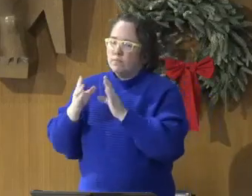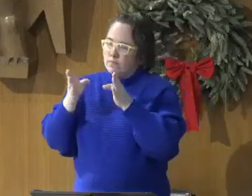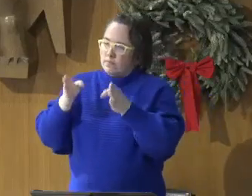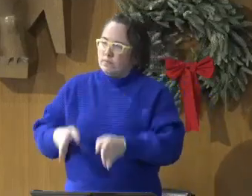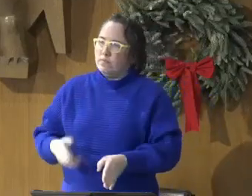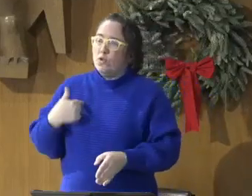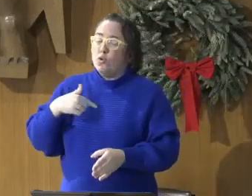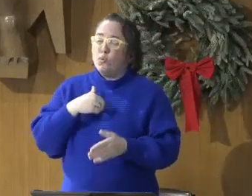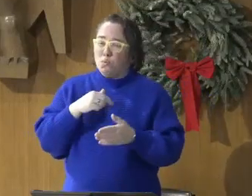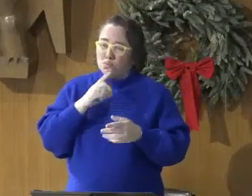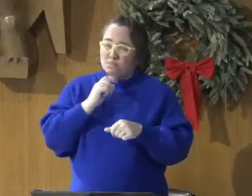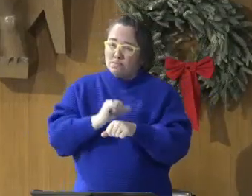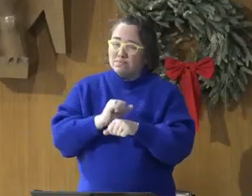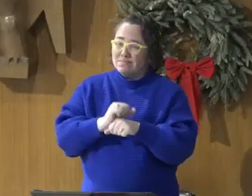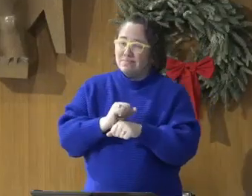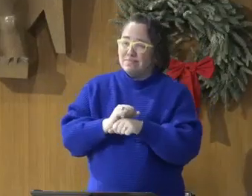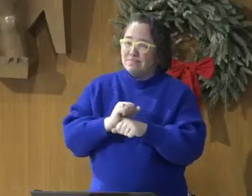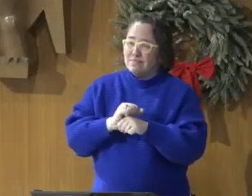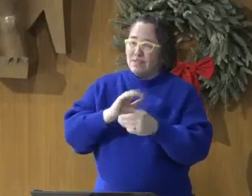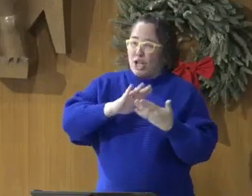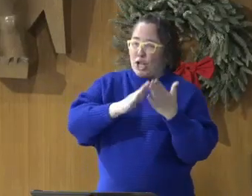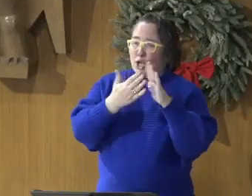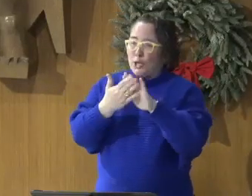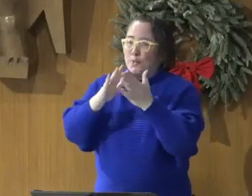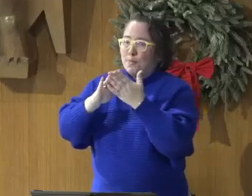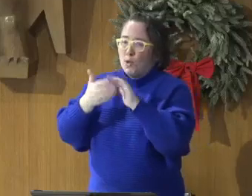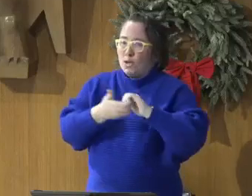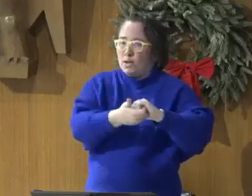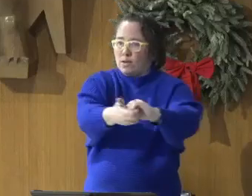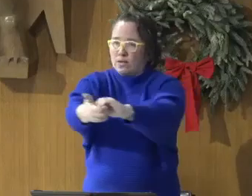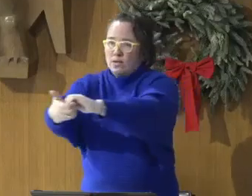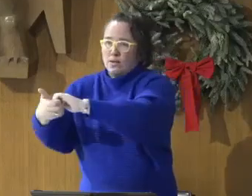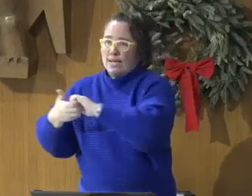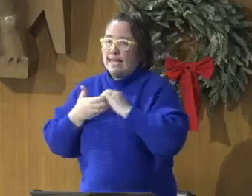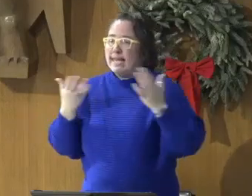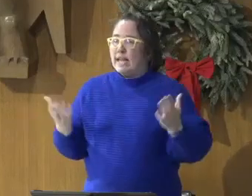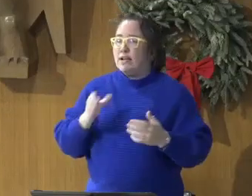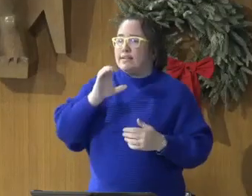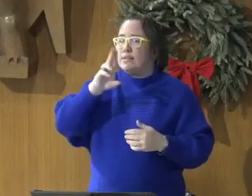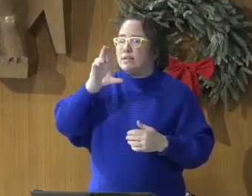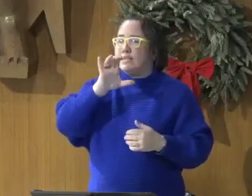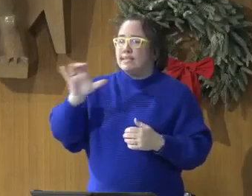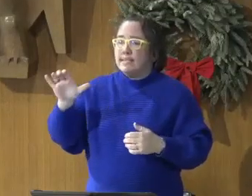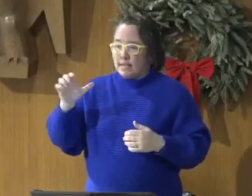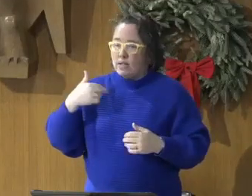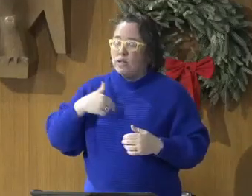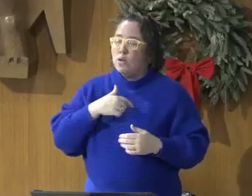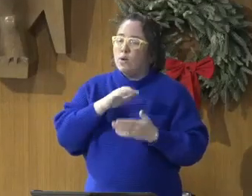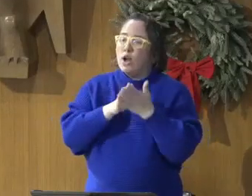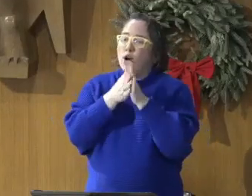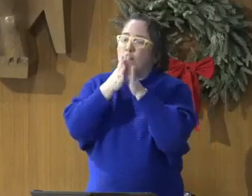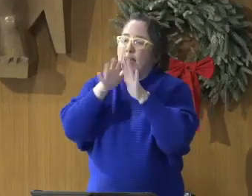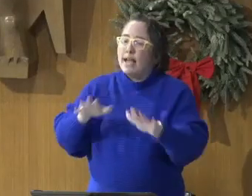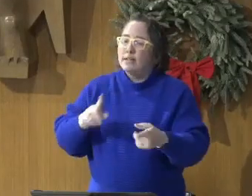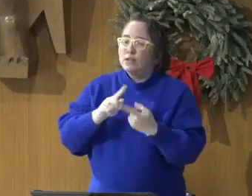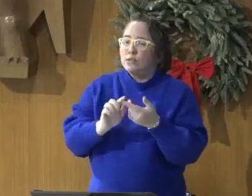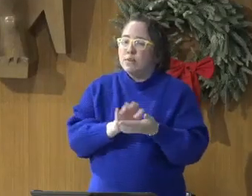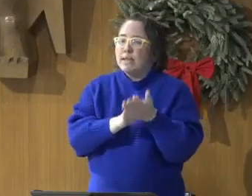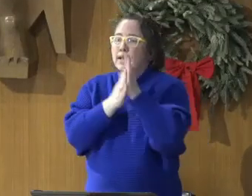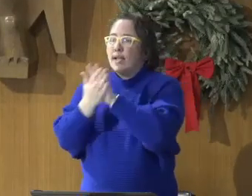village that we've been looking for. We are blessed to be a blessing